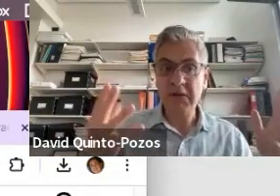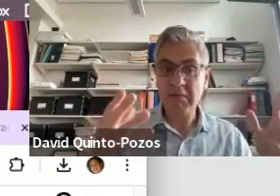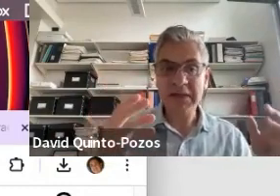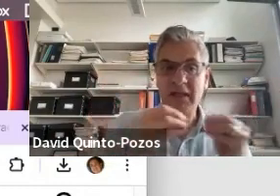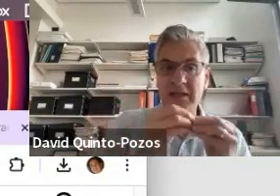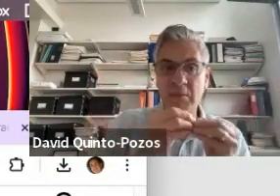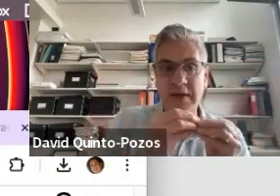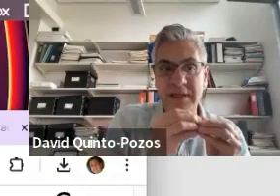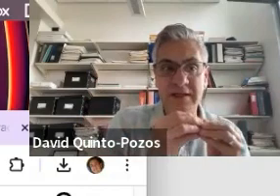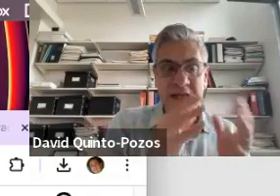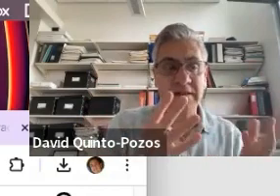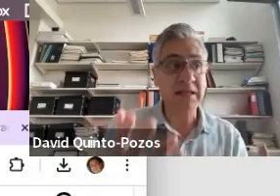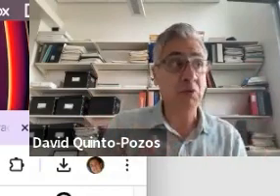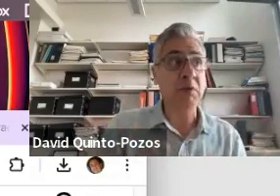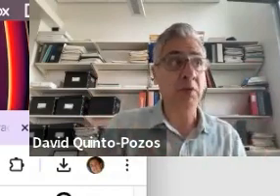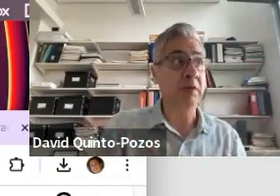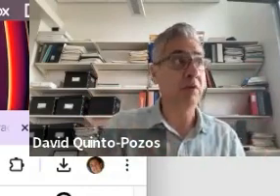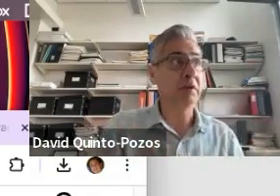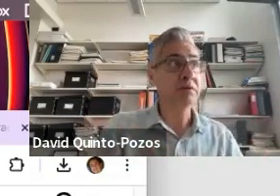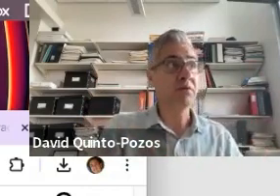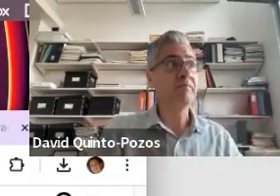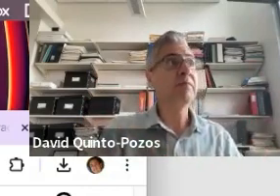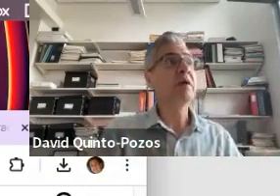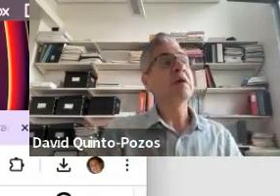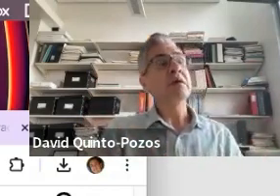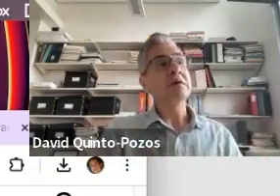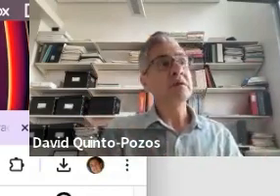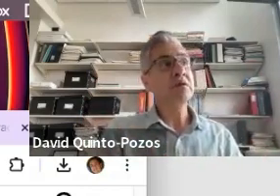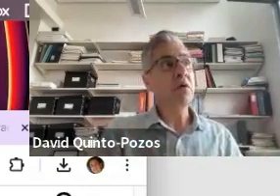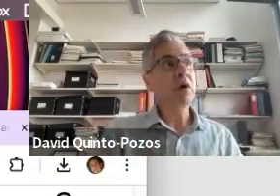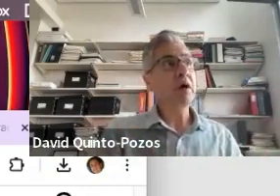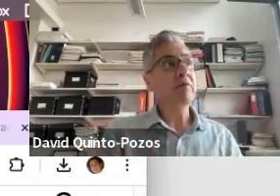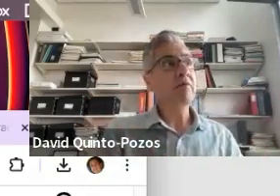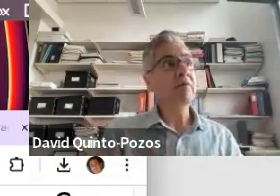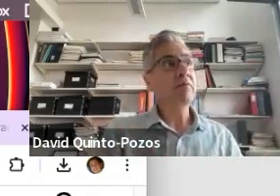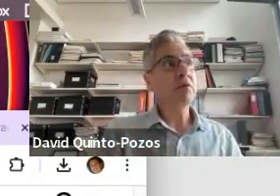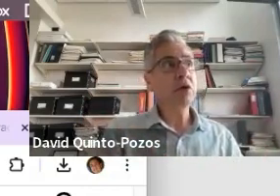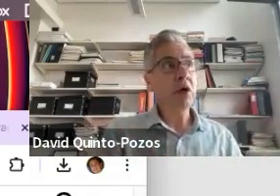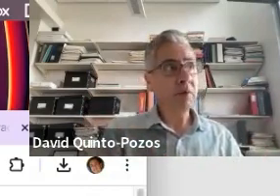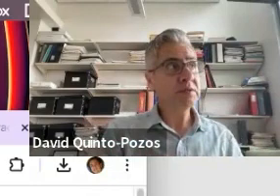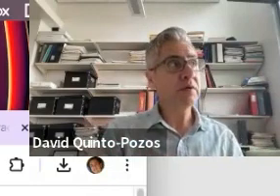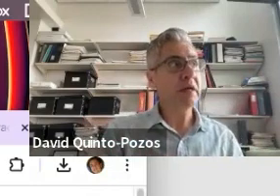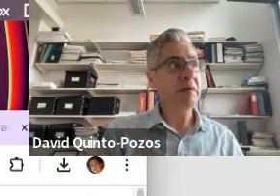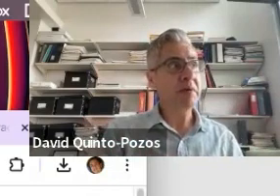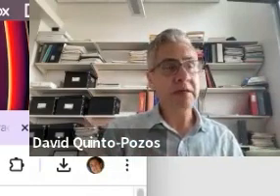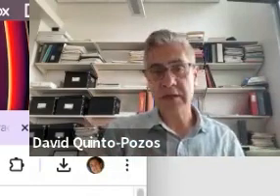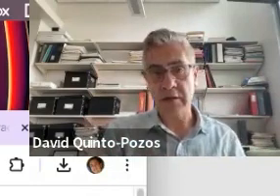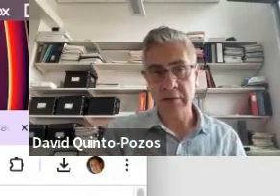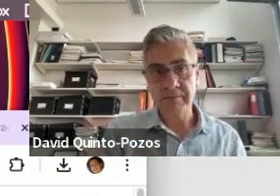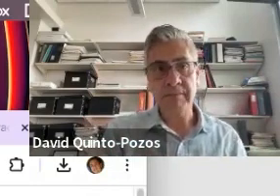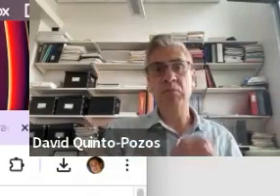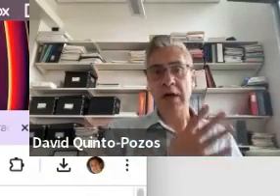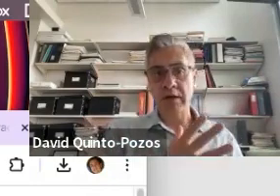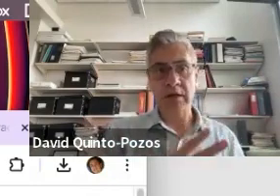and can basically summarize it in a sentence, that would be really, really useful. So you can always look at APA